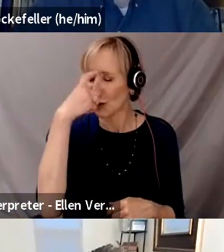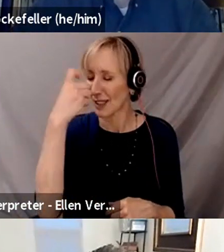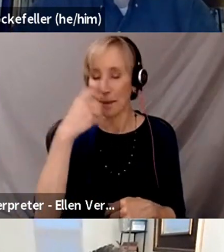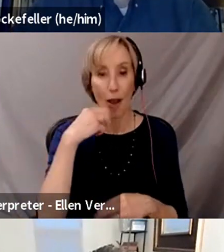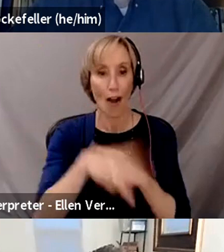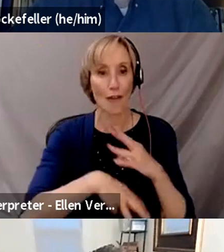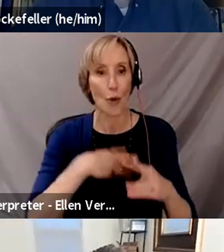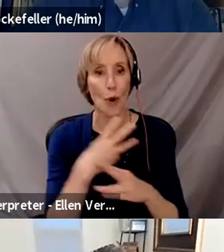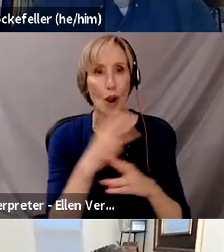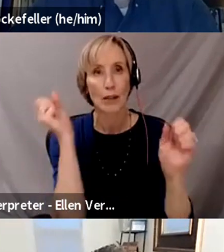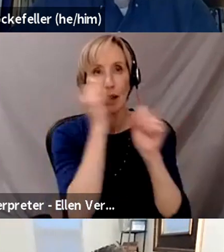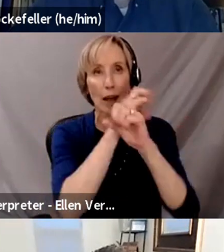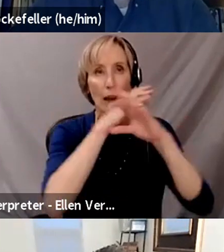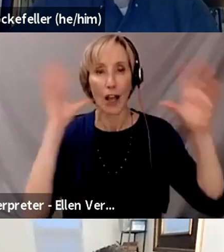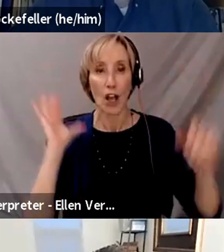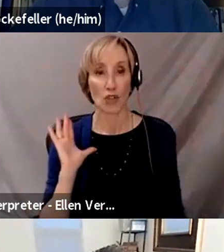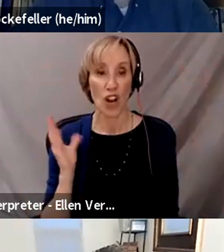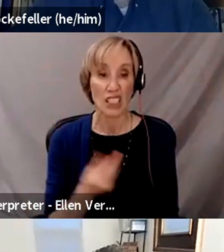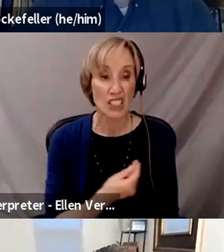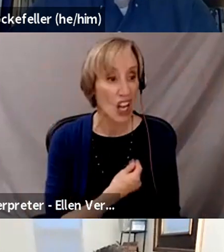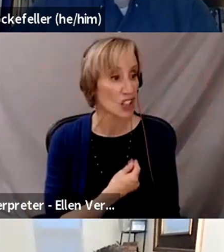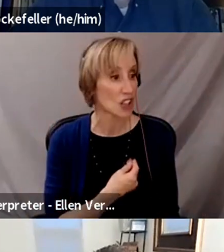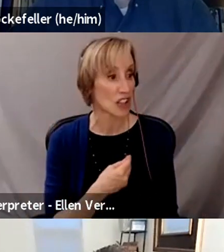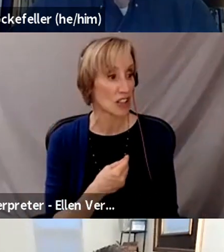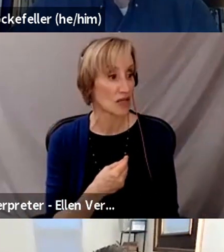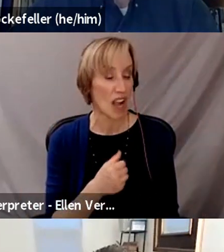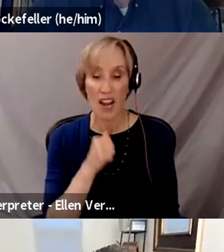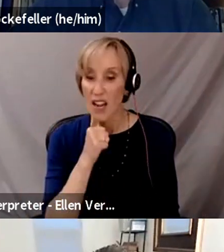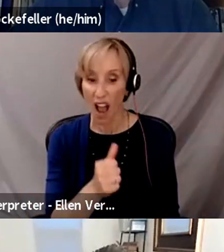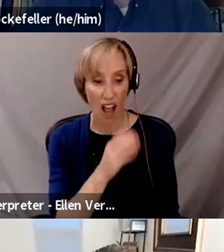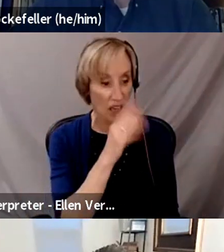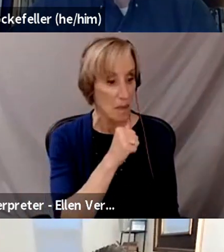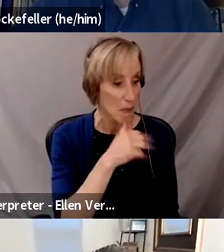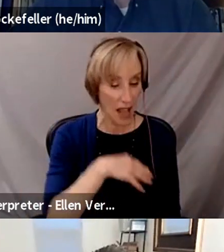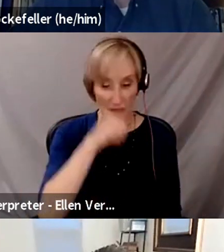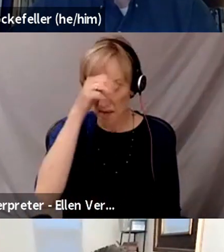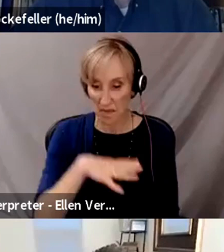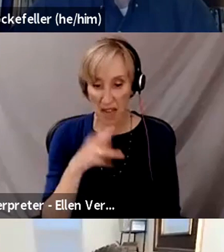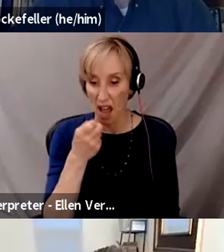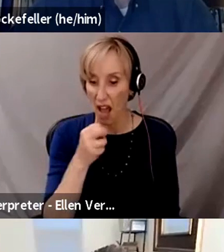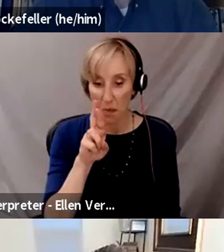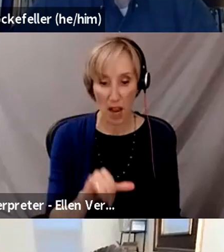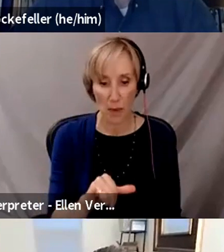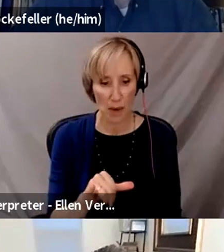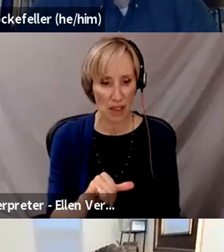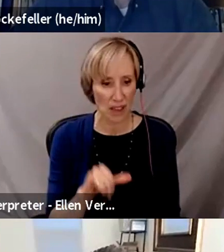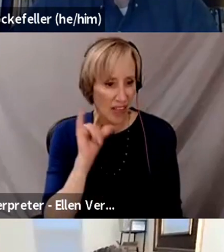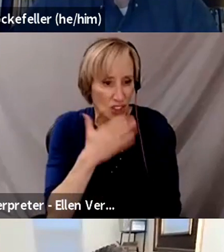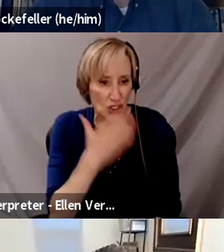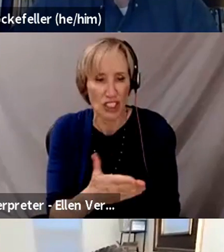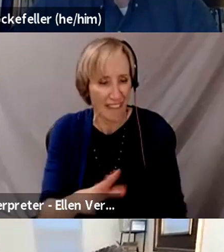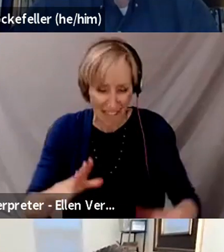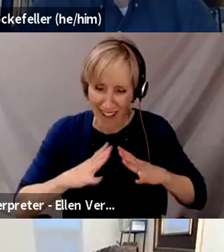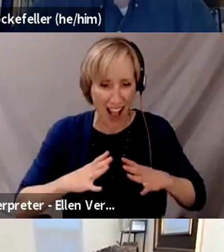world where being transgender or being non-binary is strictly a good thing. It's only positive. You get